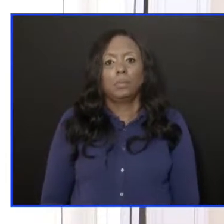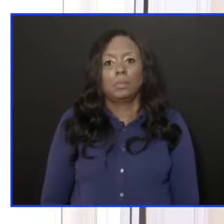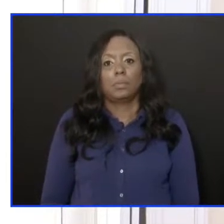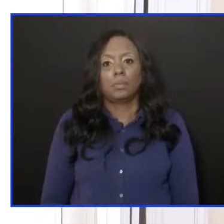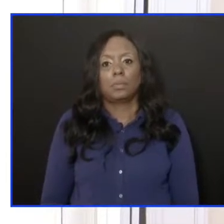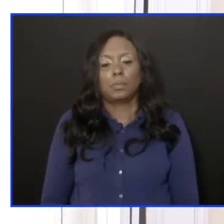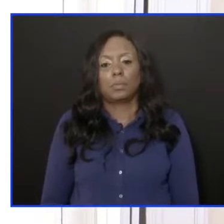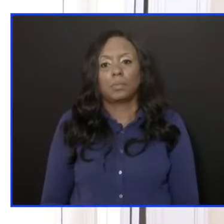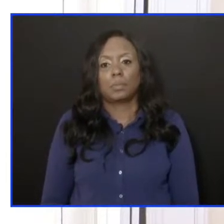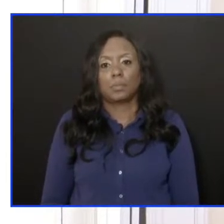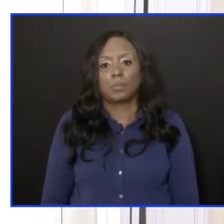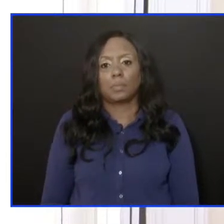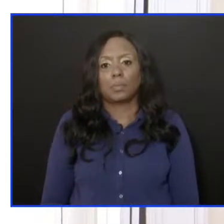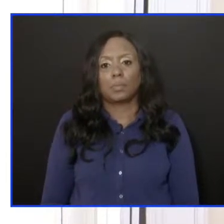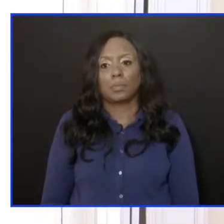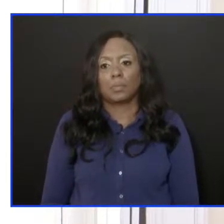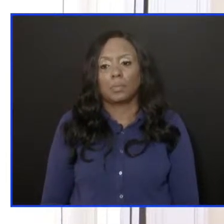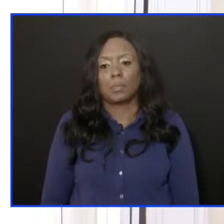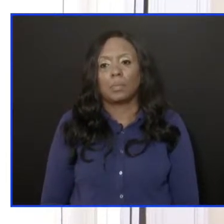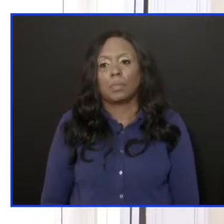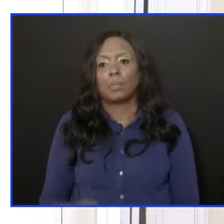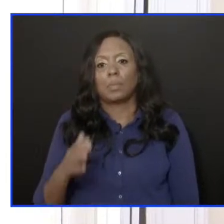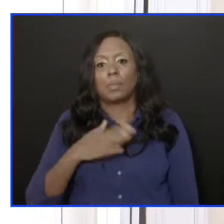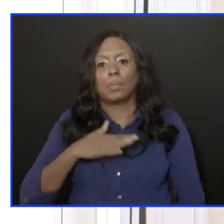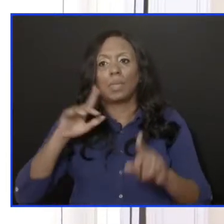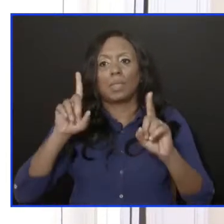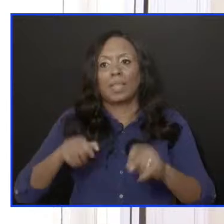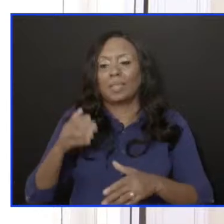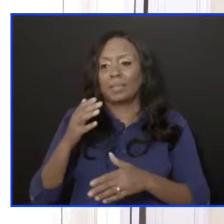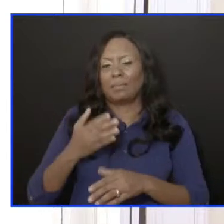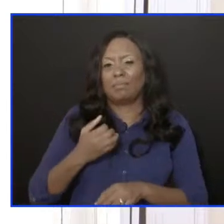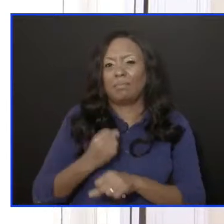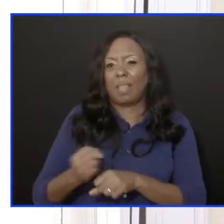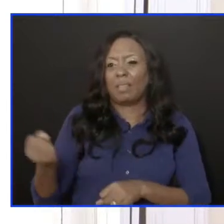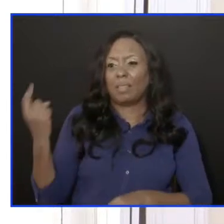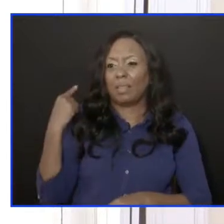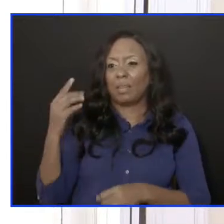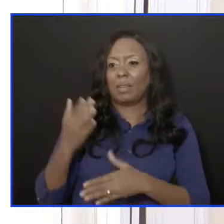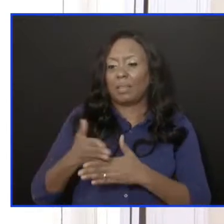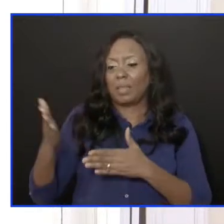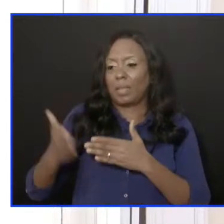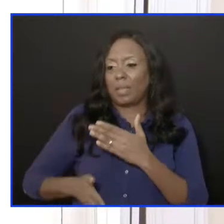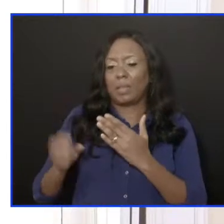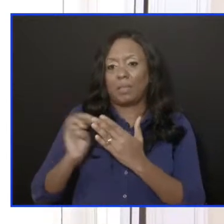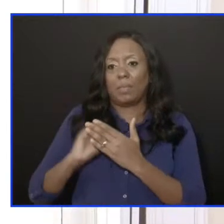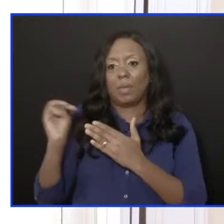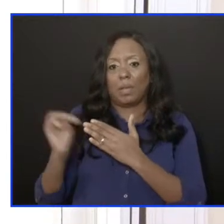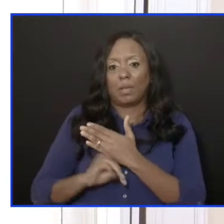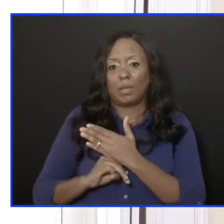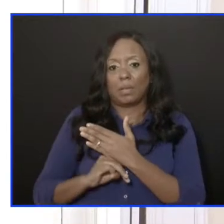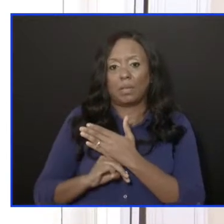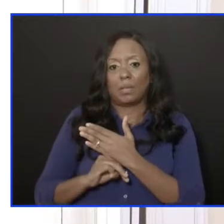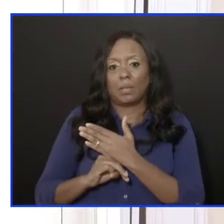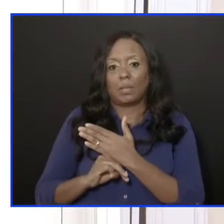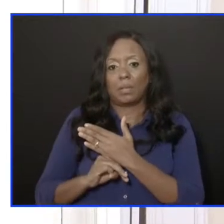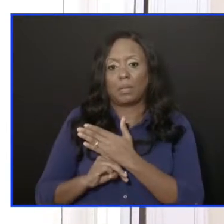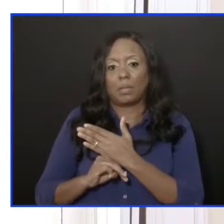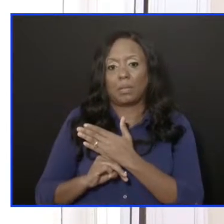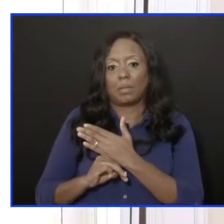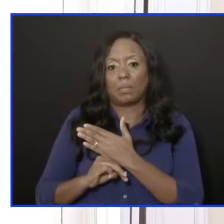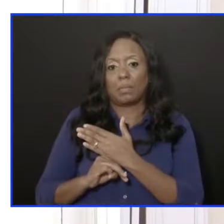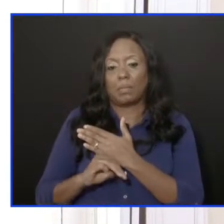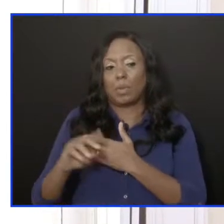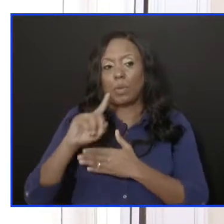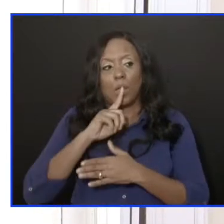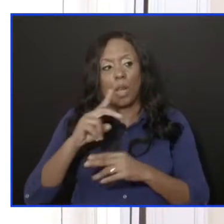had at the end of March last year, when I had to do my surgical procedures, was much, much, much,